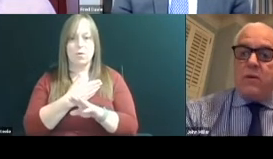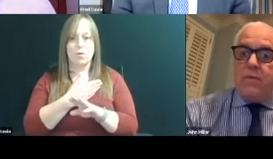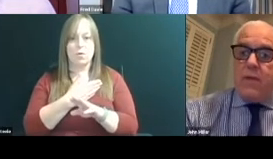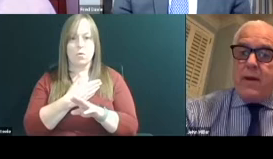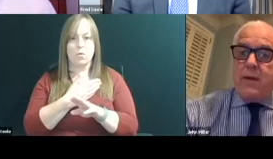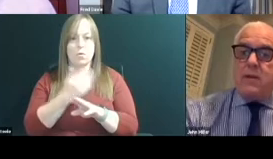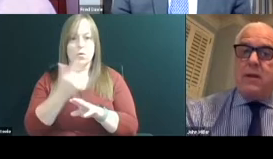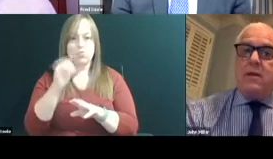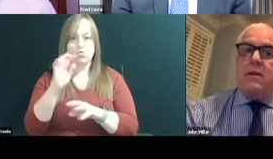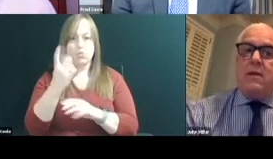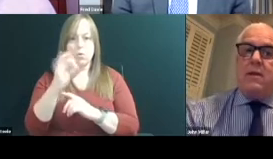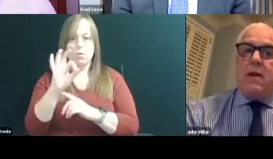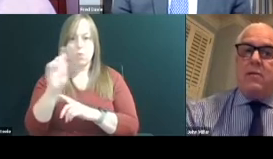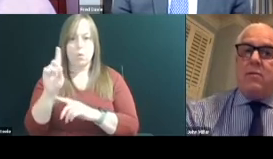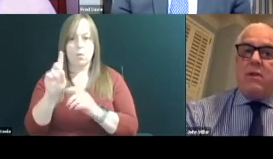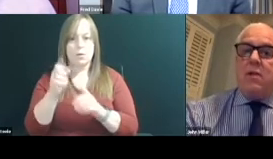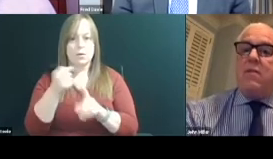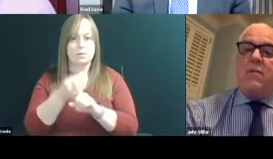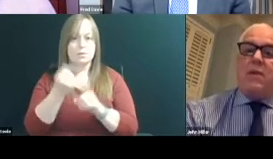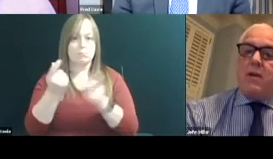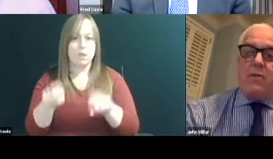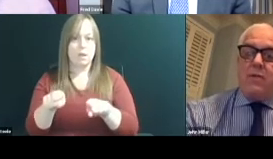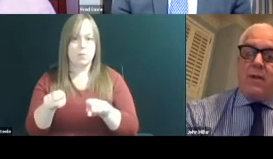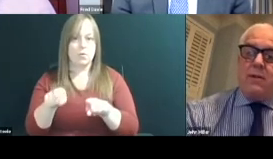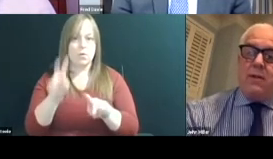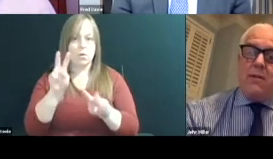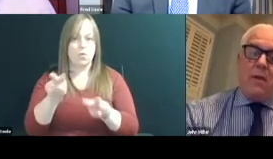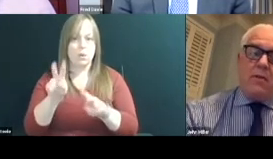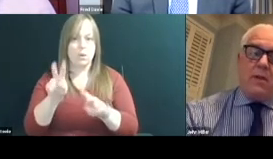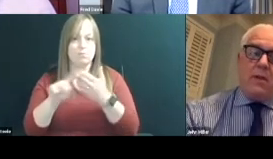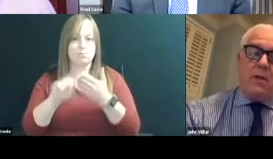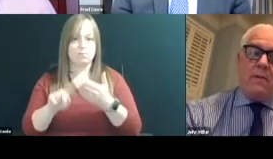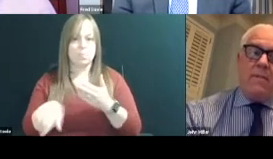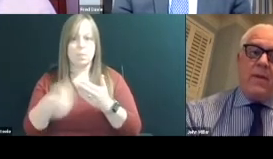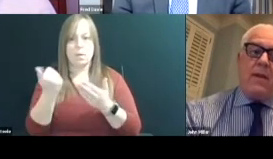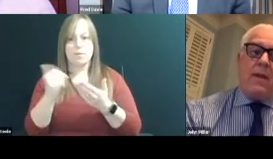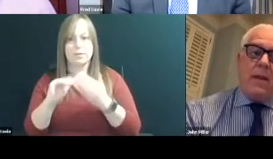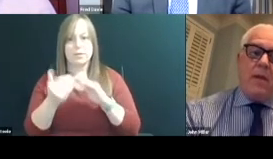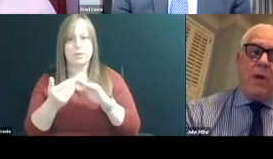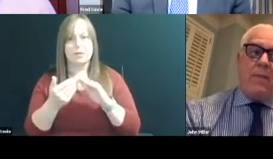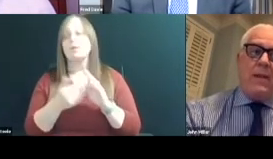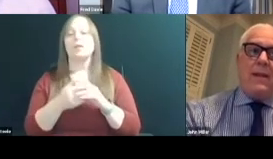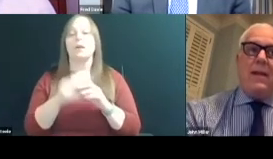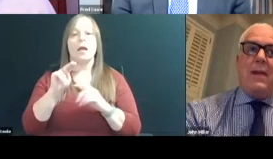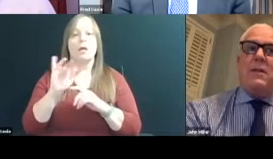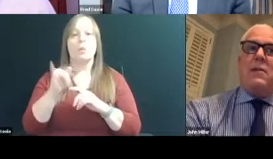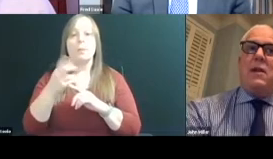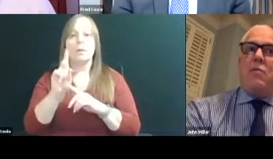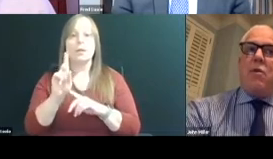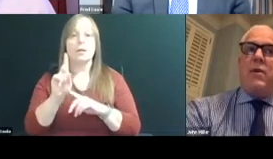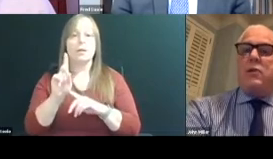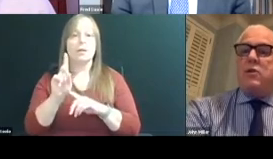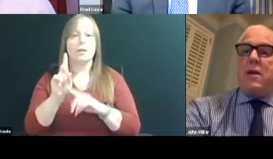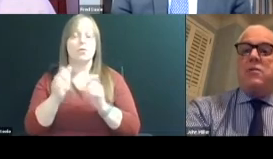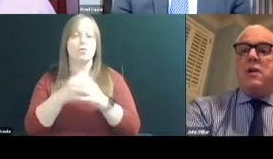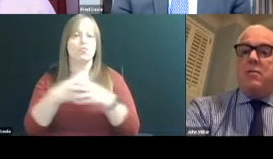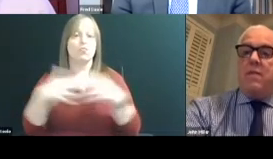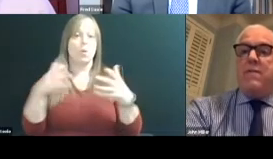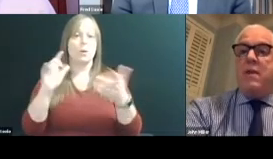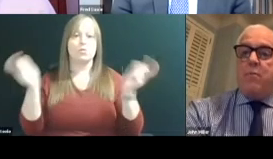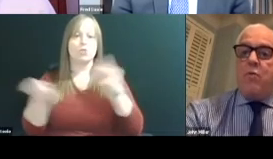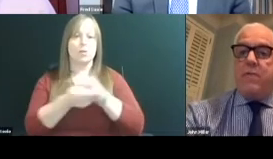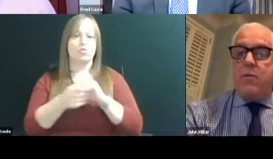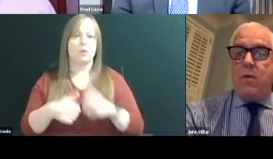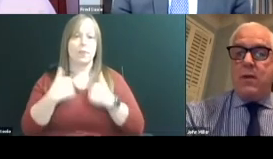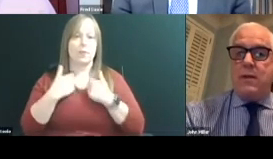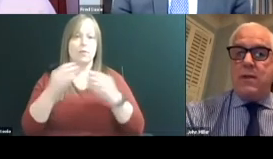before the George Floyd incident as a result of looking at other things in other cities. The NYPD is a growing, changing,